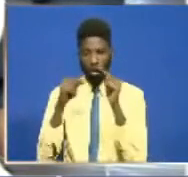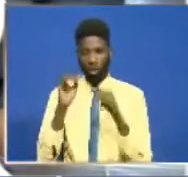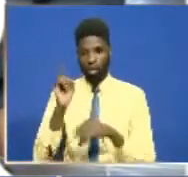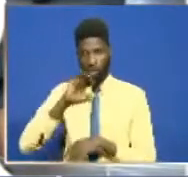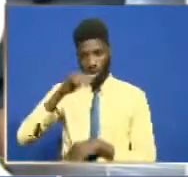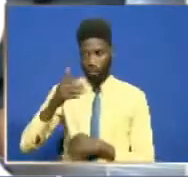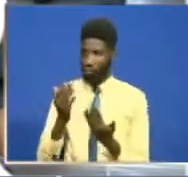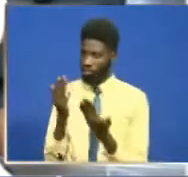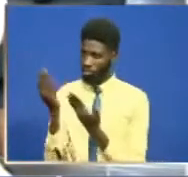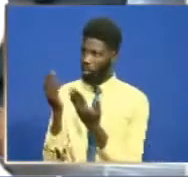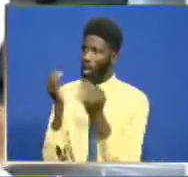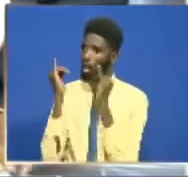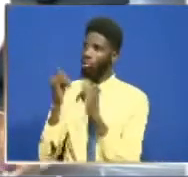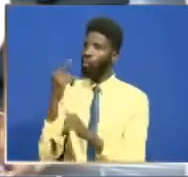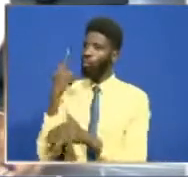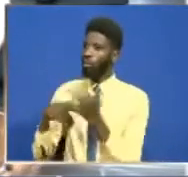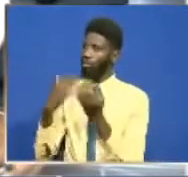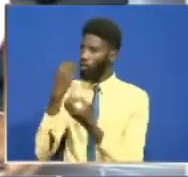end?